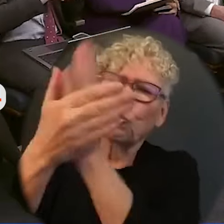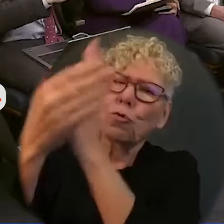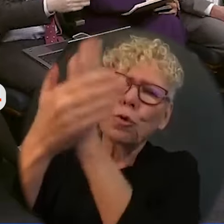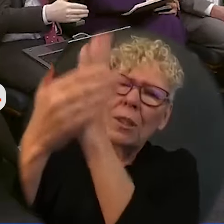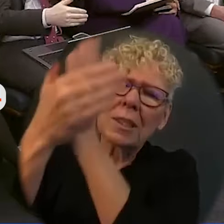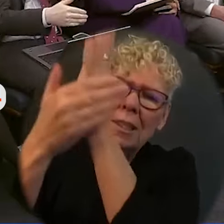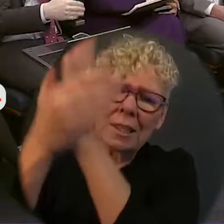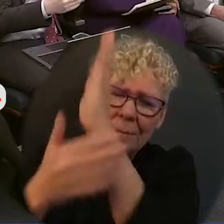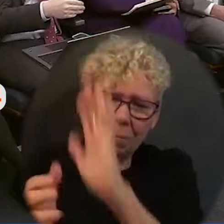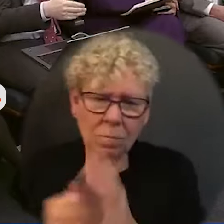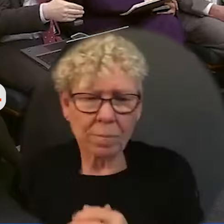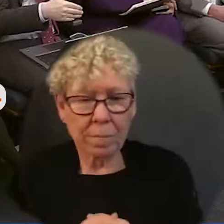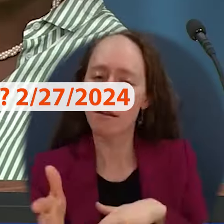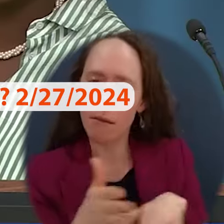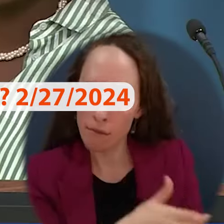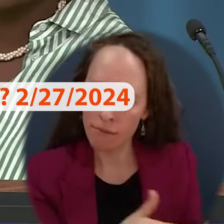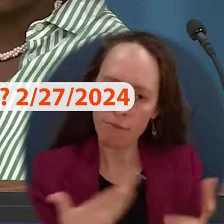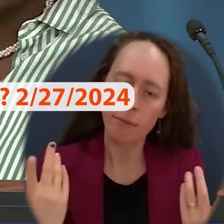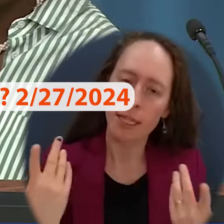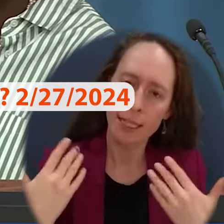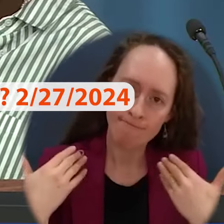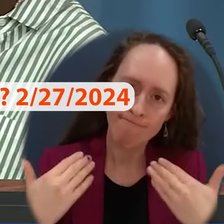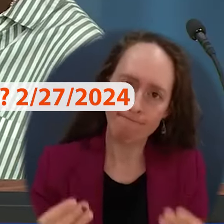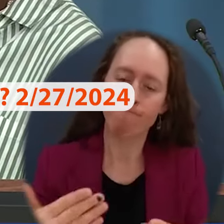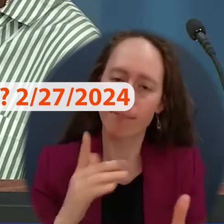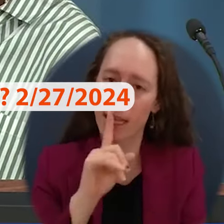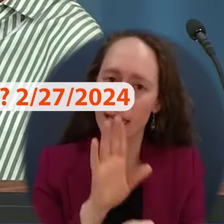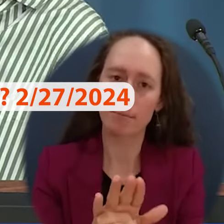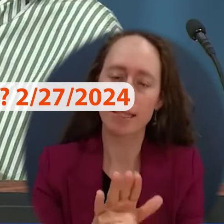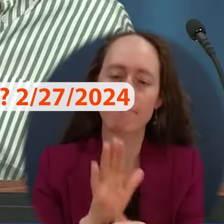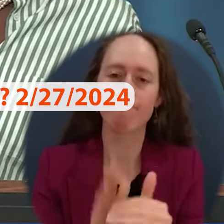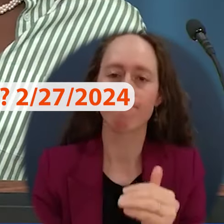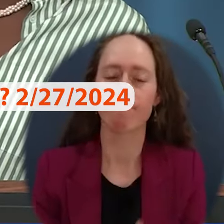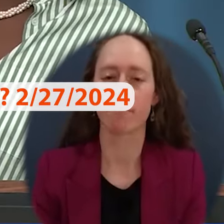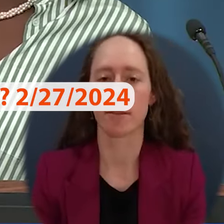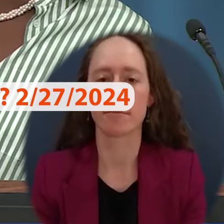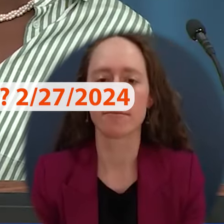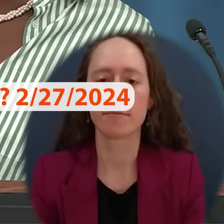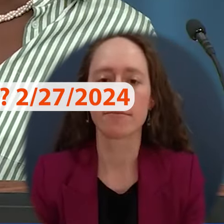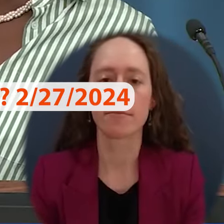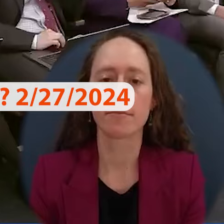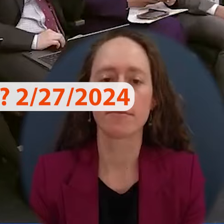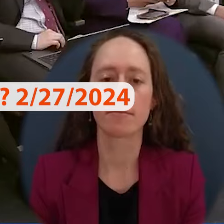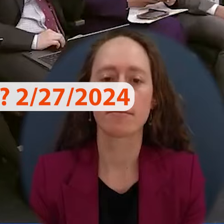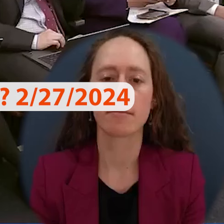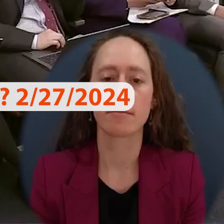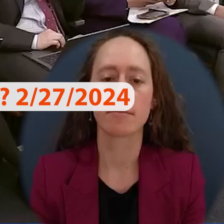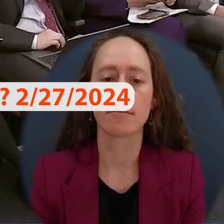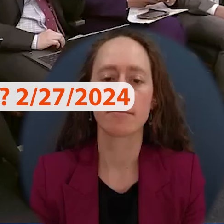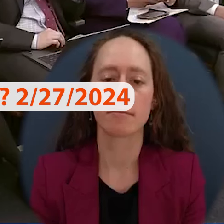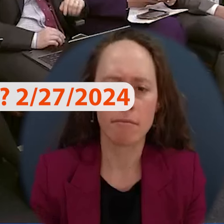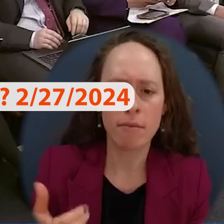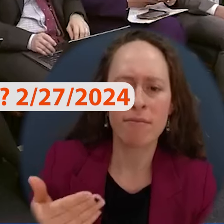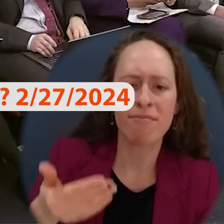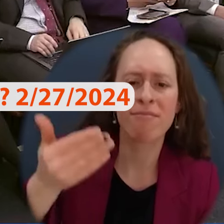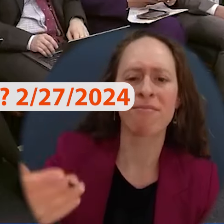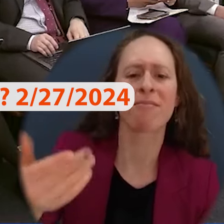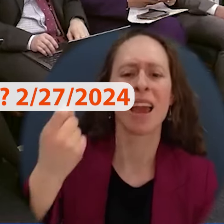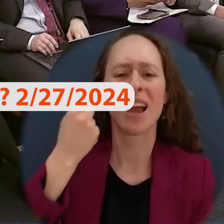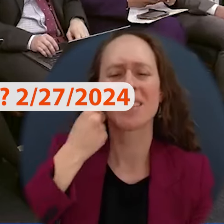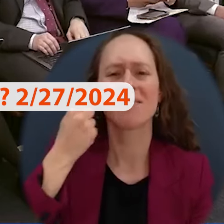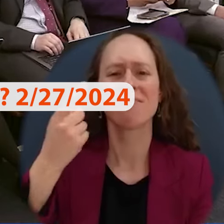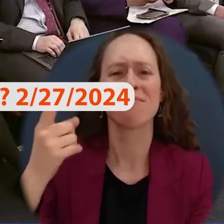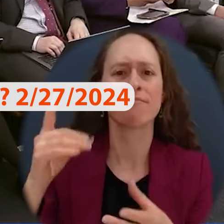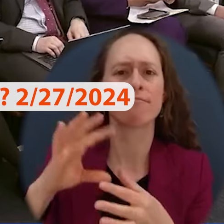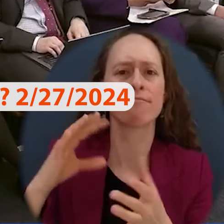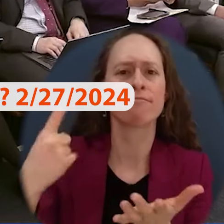In the past, you've described... Speaker Johnson referred to a separate second meeting with him and the president.